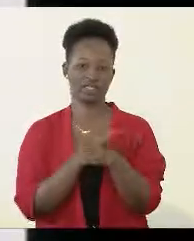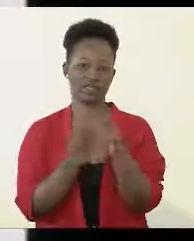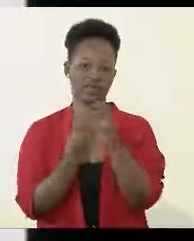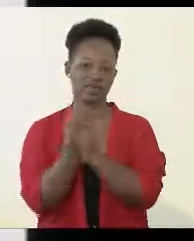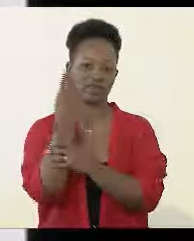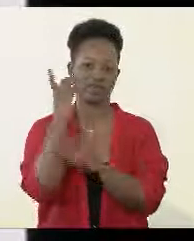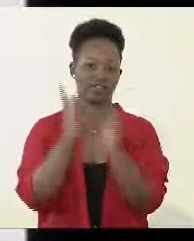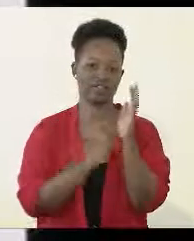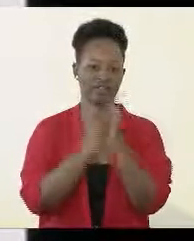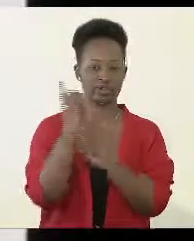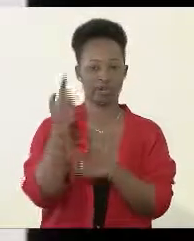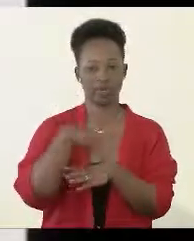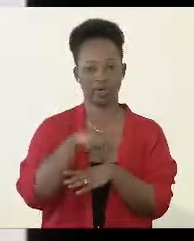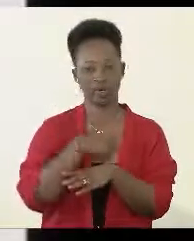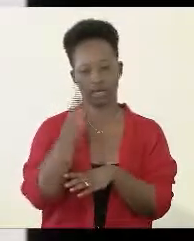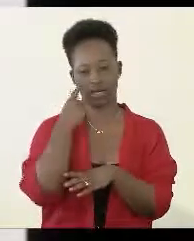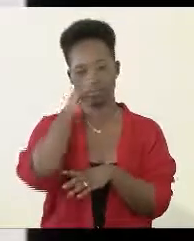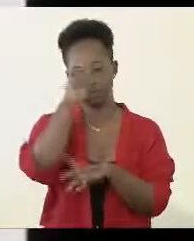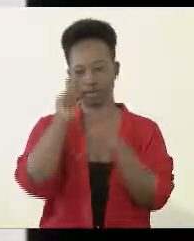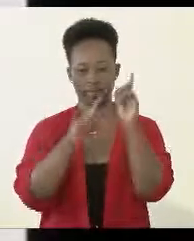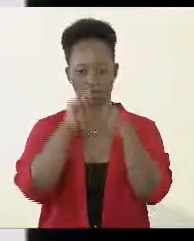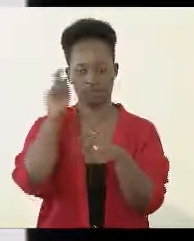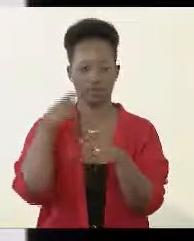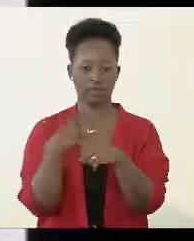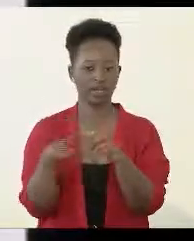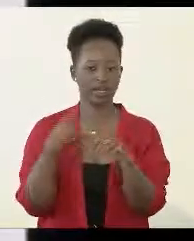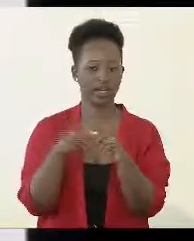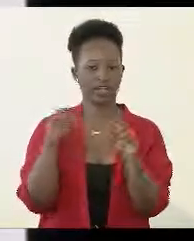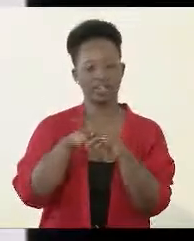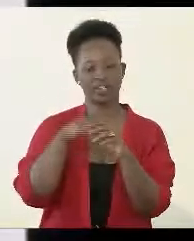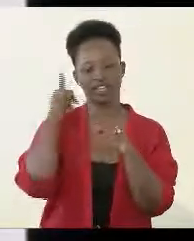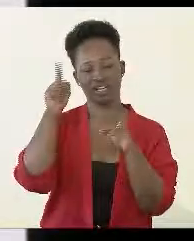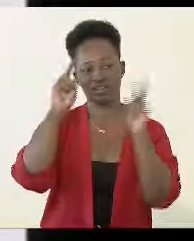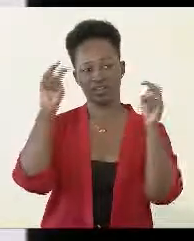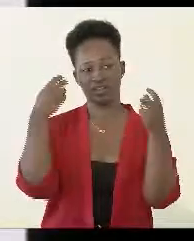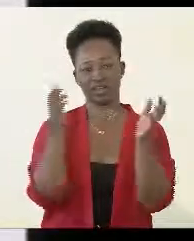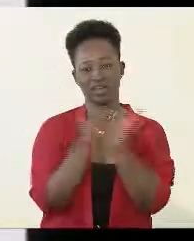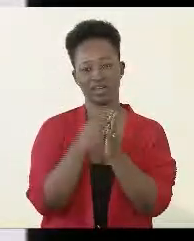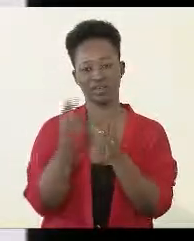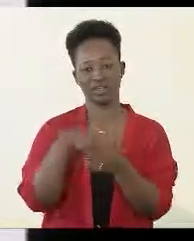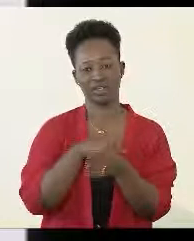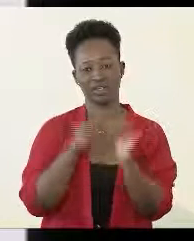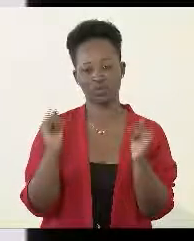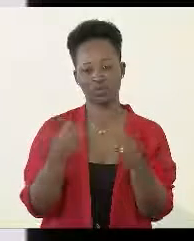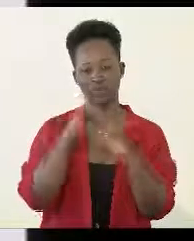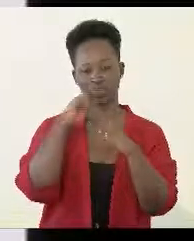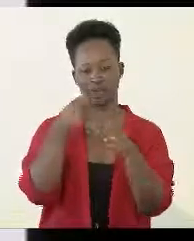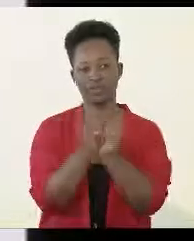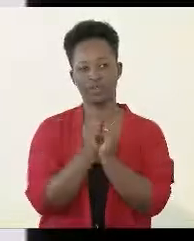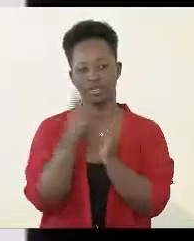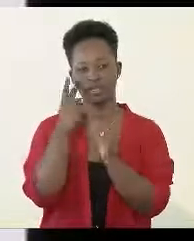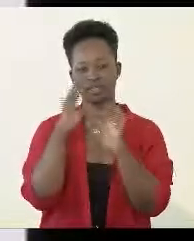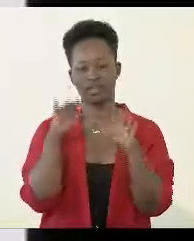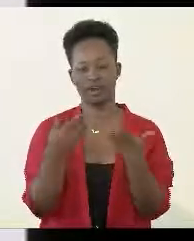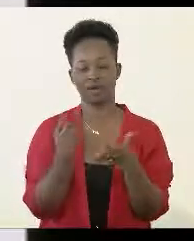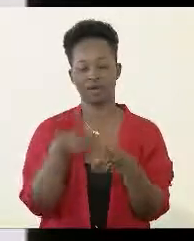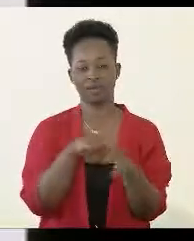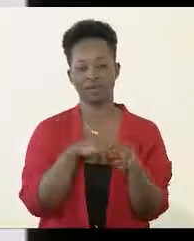we are going to look at some of the questions in that unit, then we try to answer them together. We see how we can